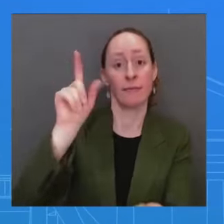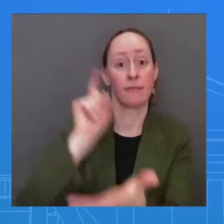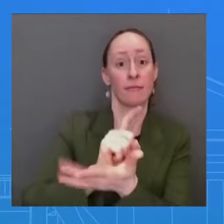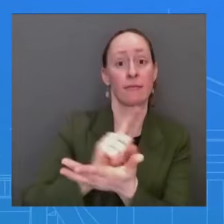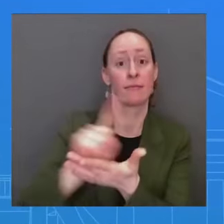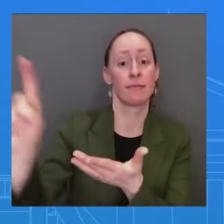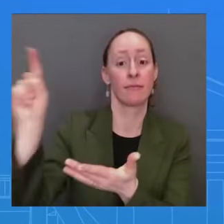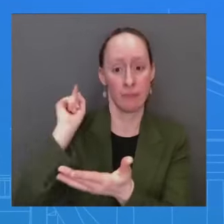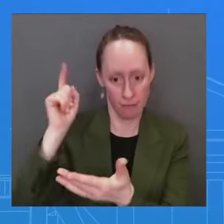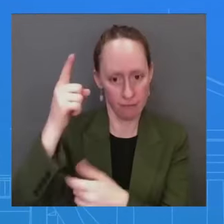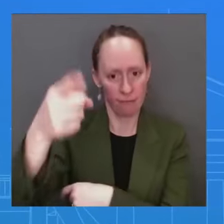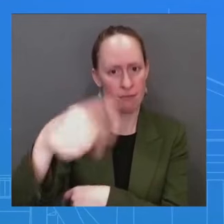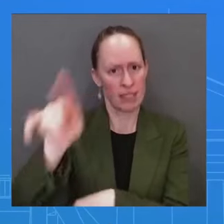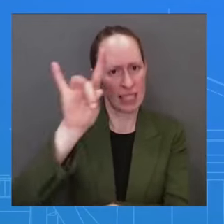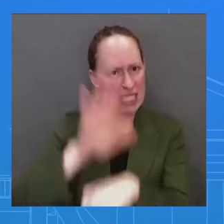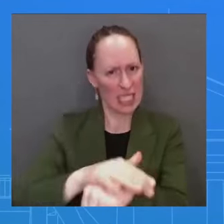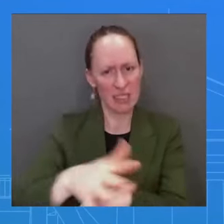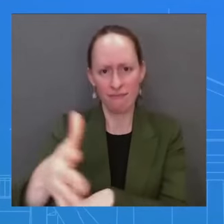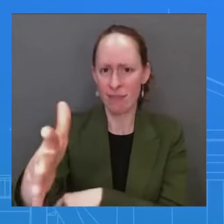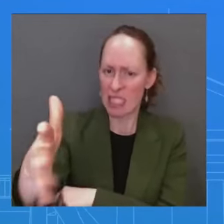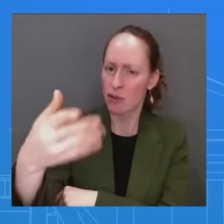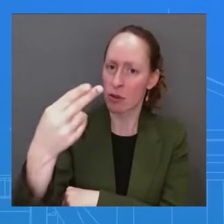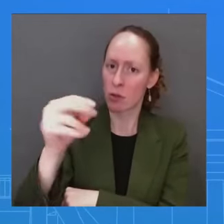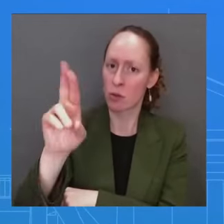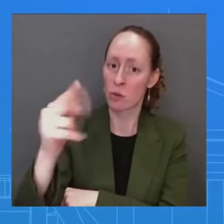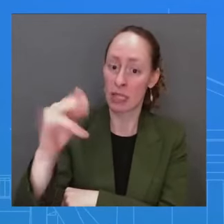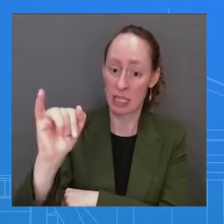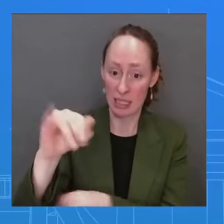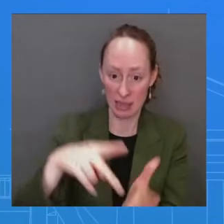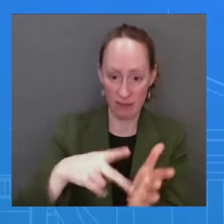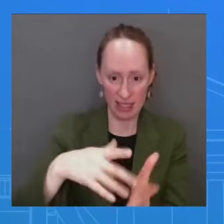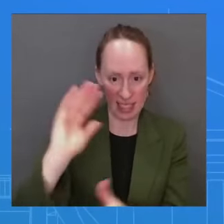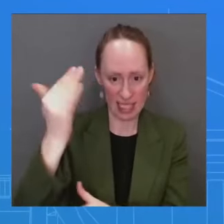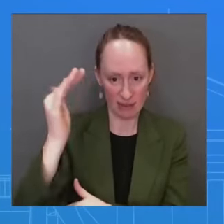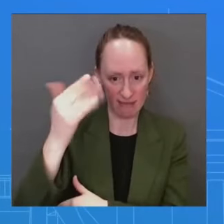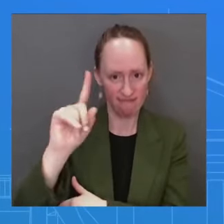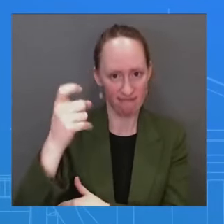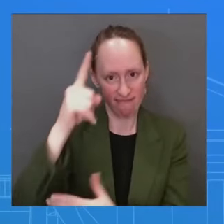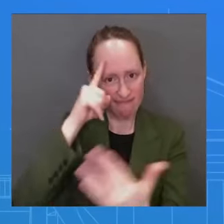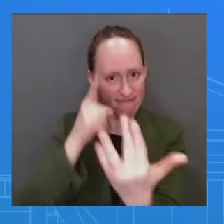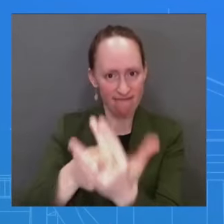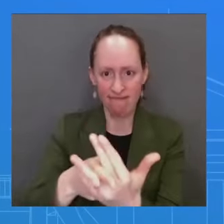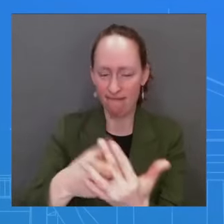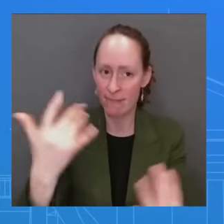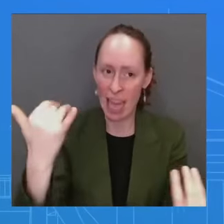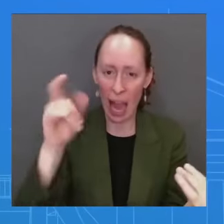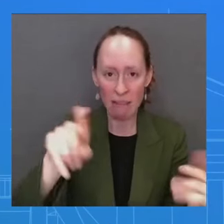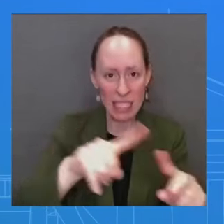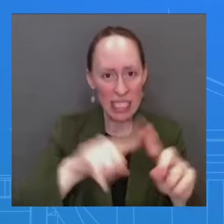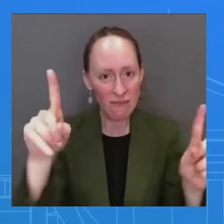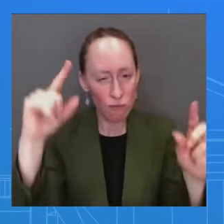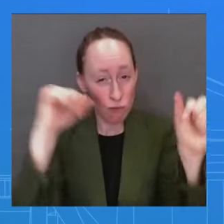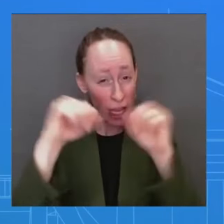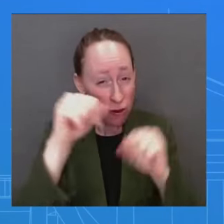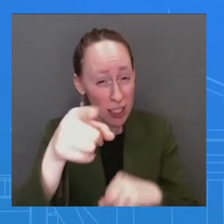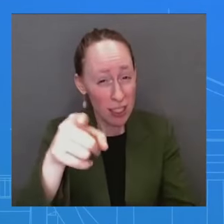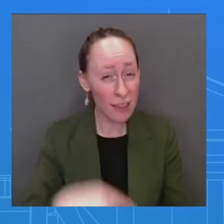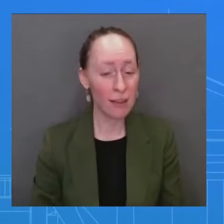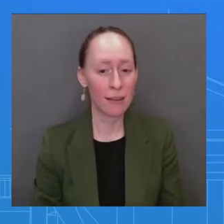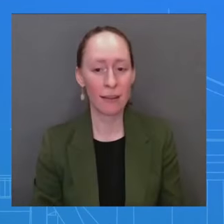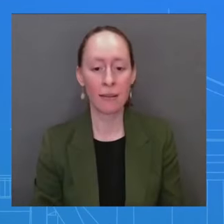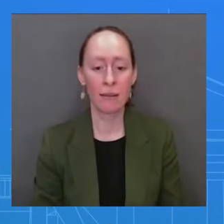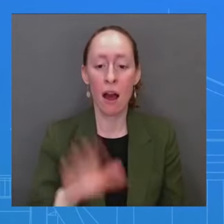we about to see a different response from the U.S.? I'm just not going to speculate one way or another about next steps. As I said,